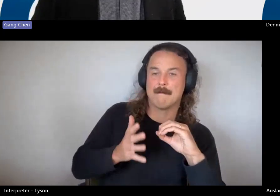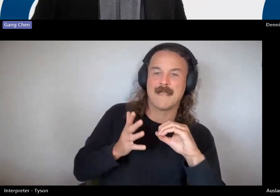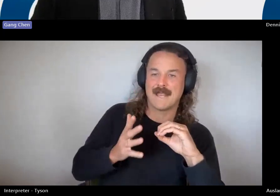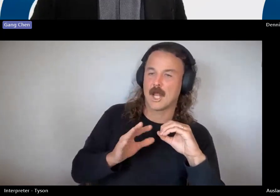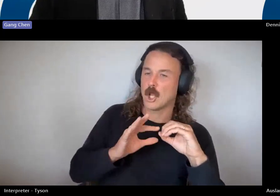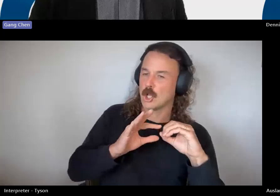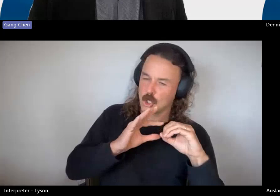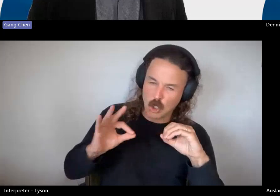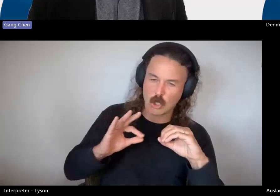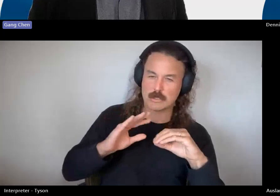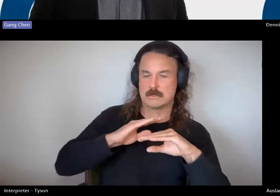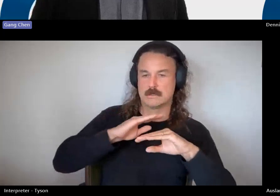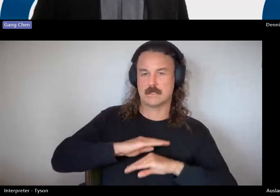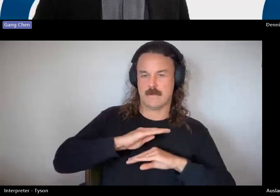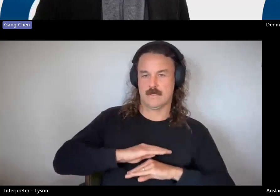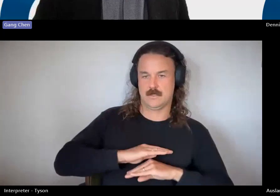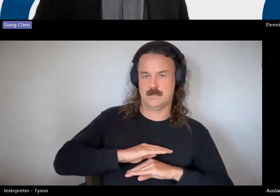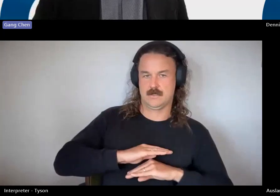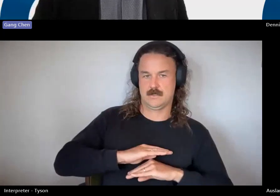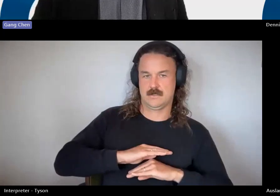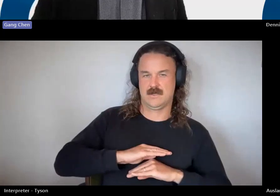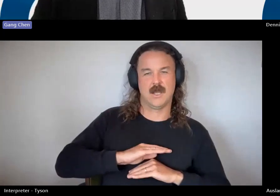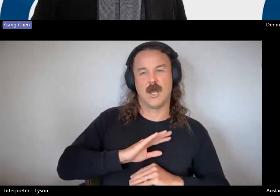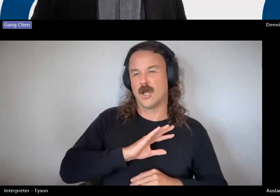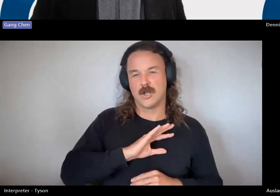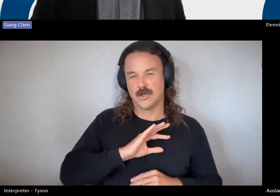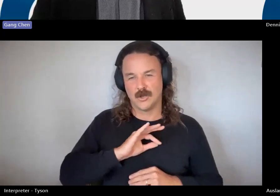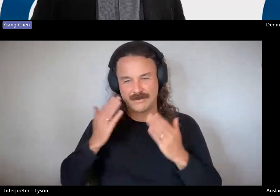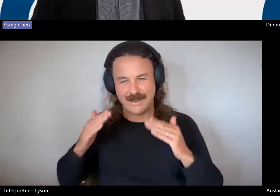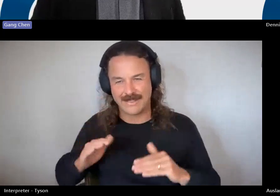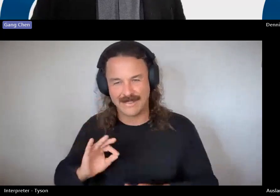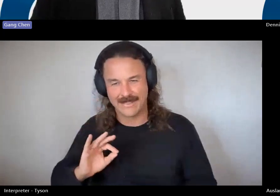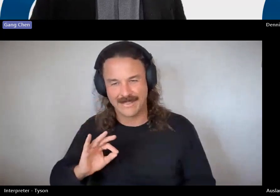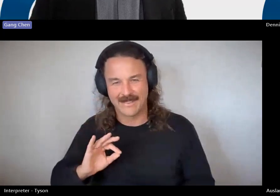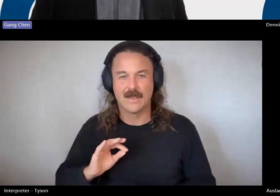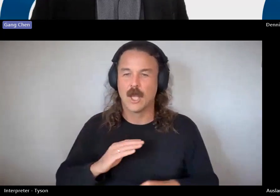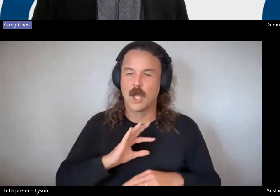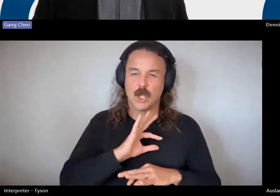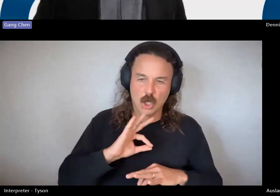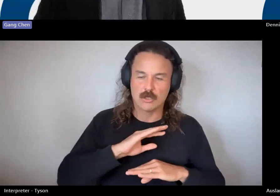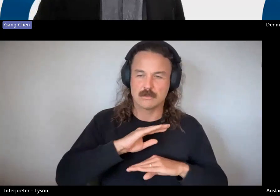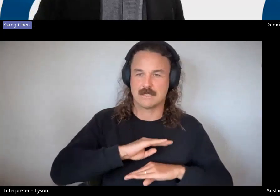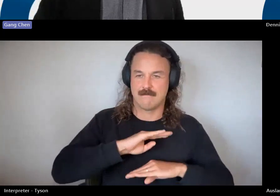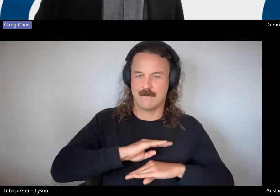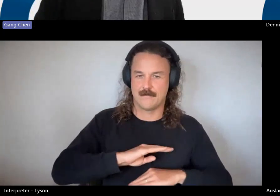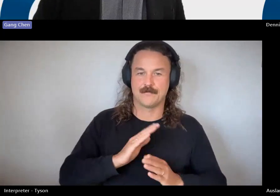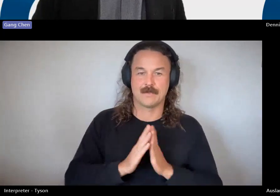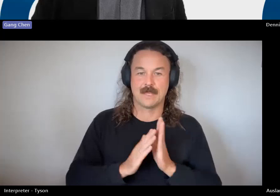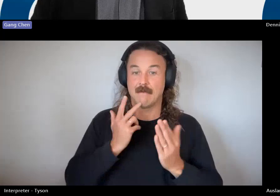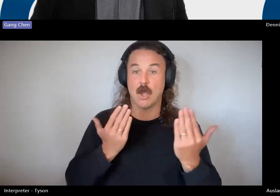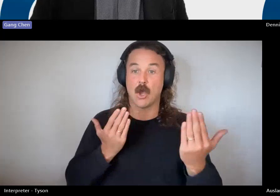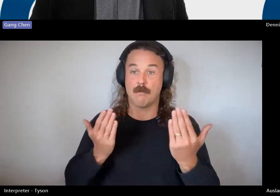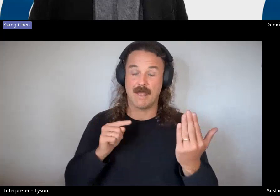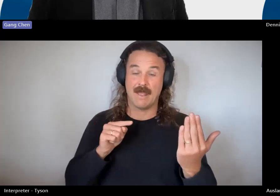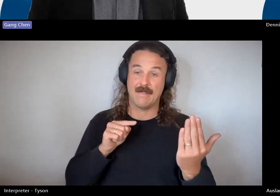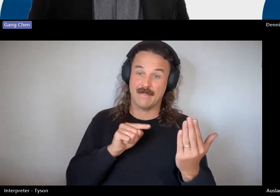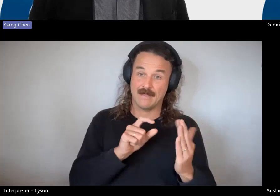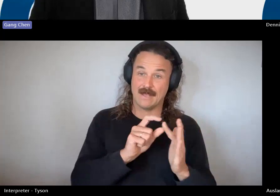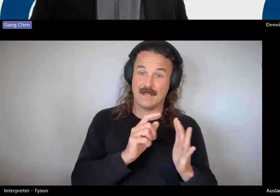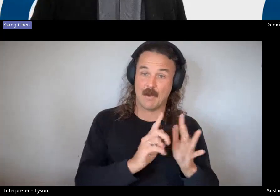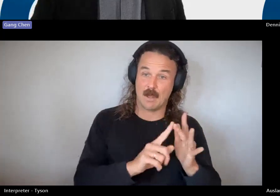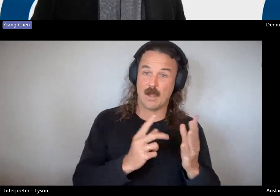that's not equivalent to death in this regard. So the results wouldn't be directly comparable. So our